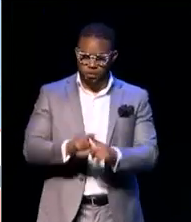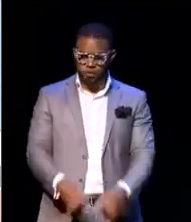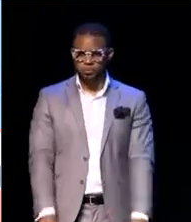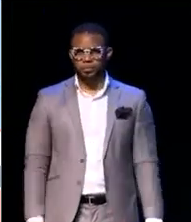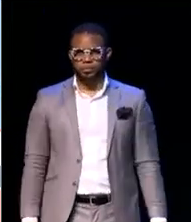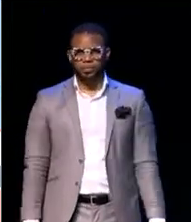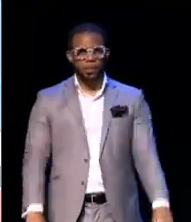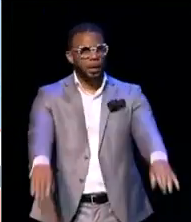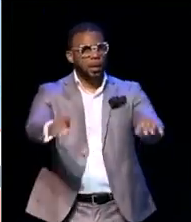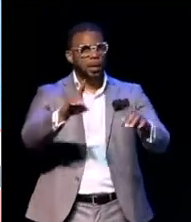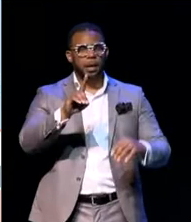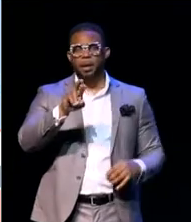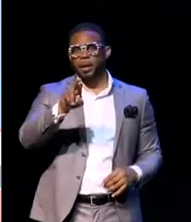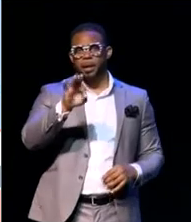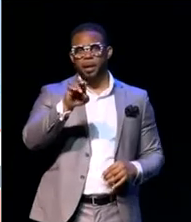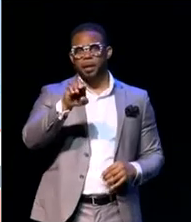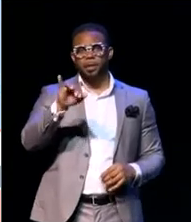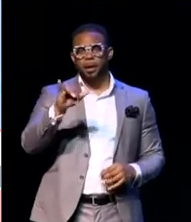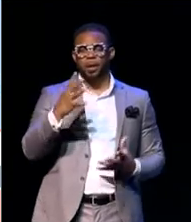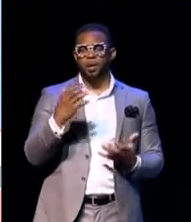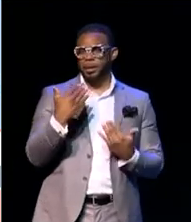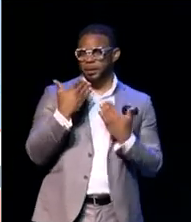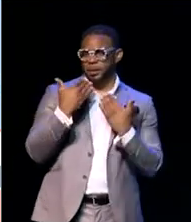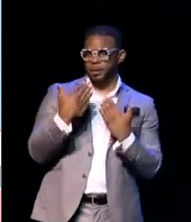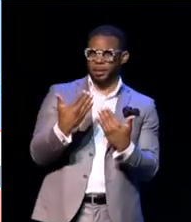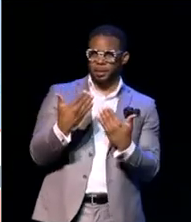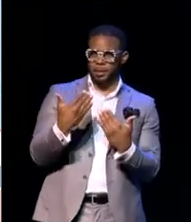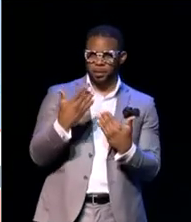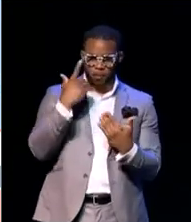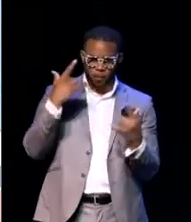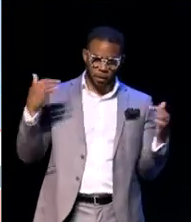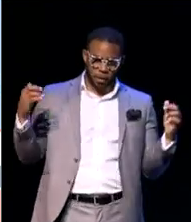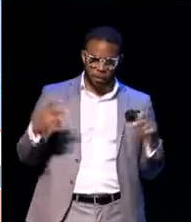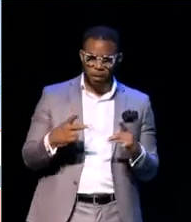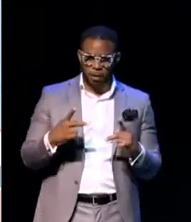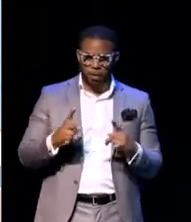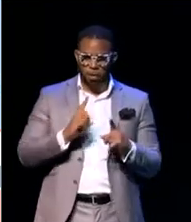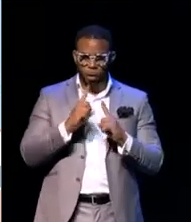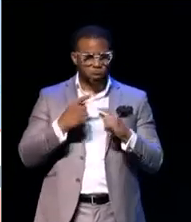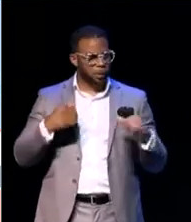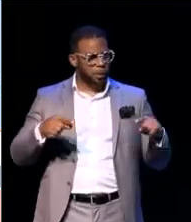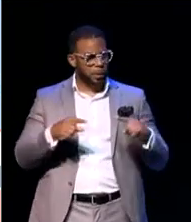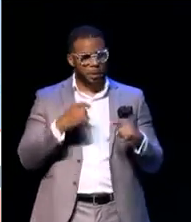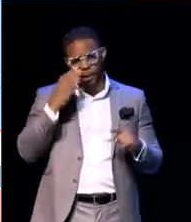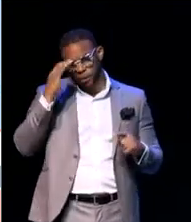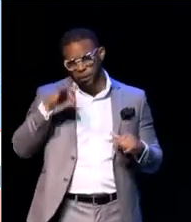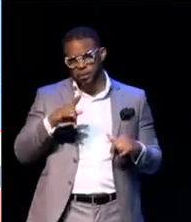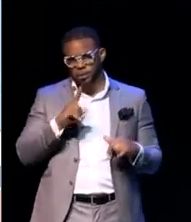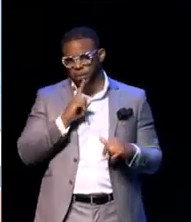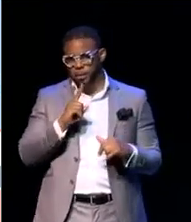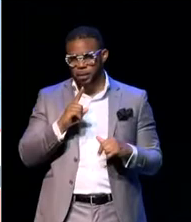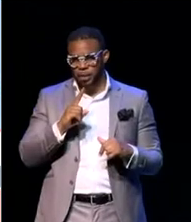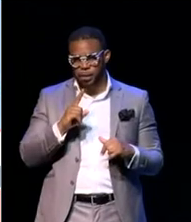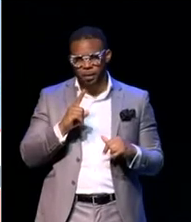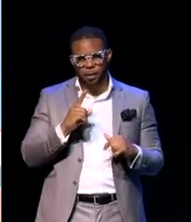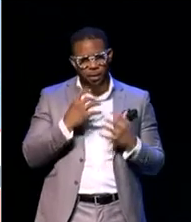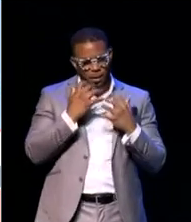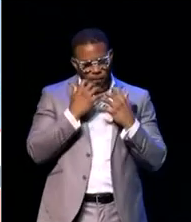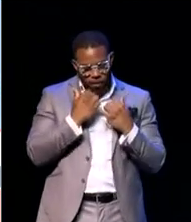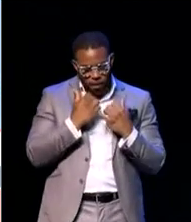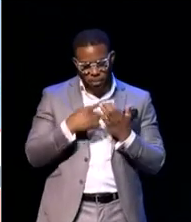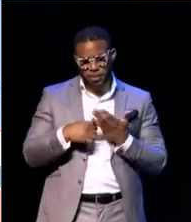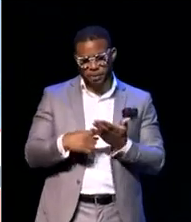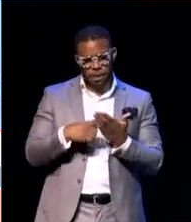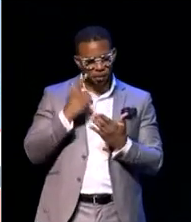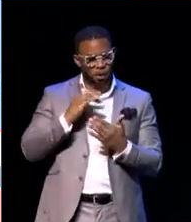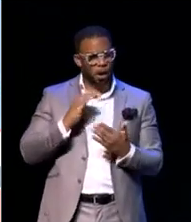well. So, Dr. Fauci, we wanted to thank you for coming to talk to us. I know this is going to be a valuable